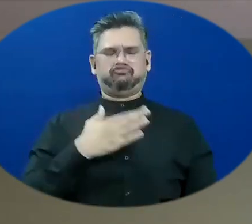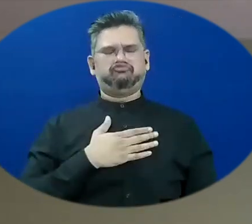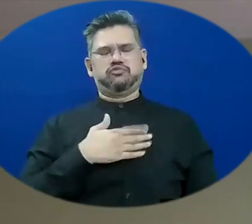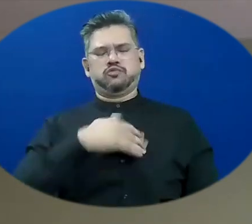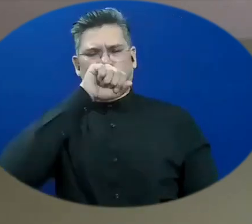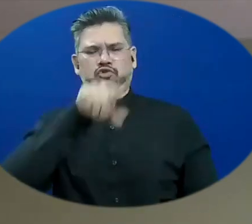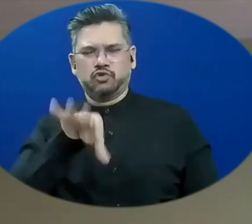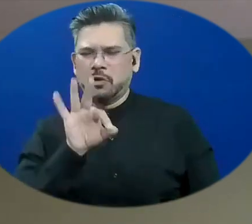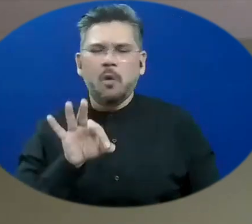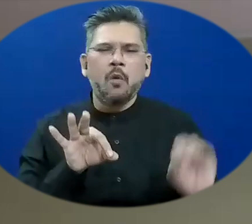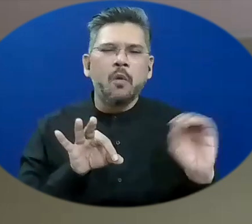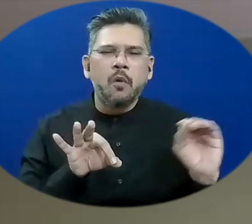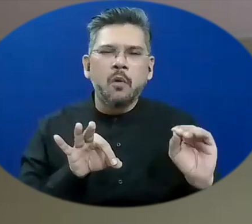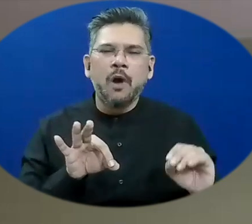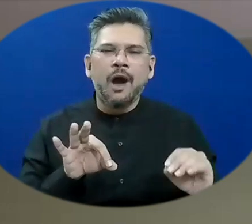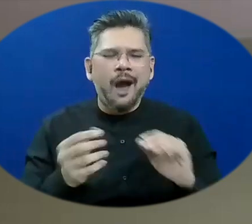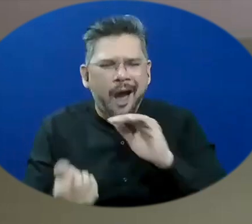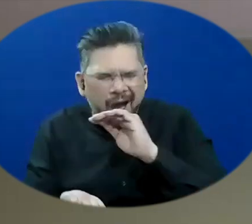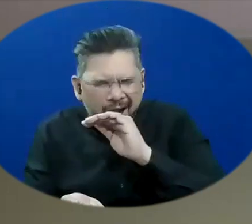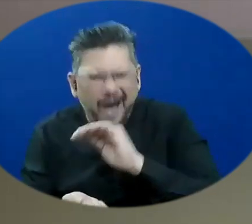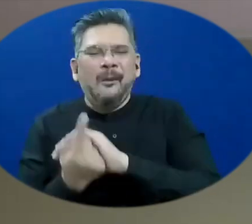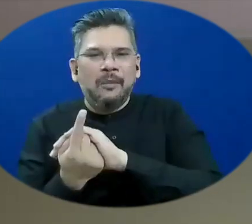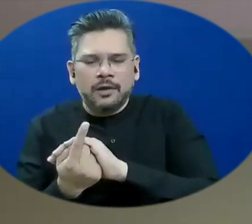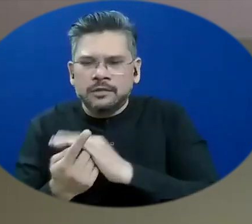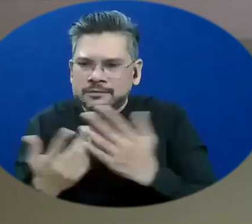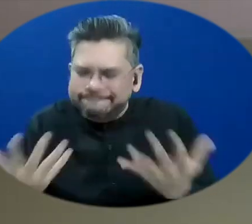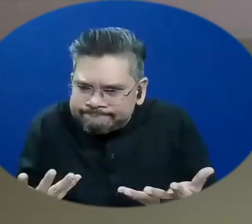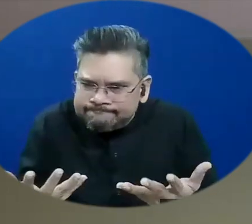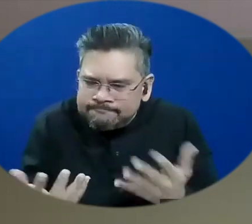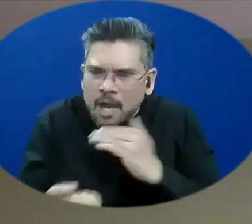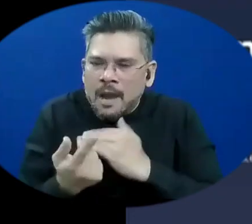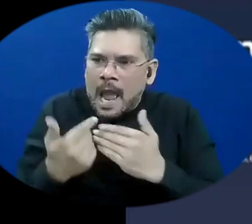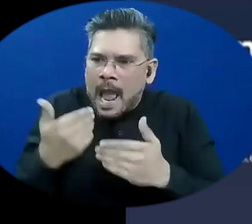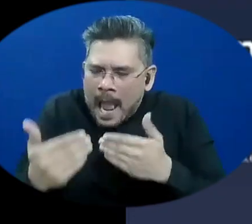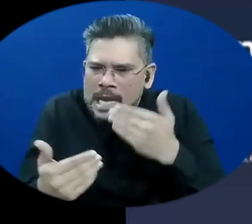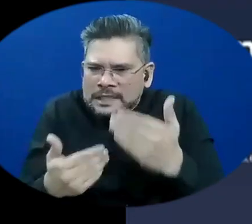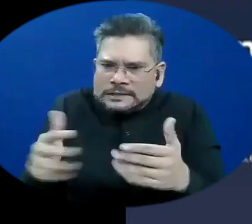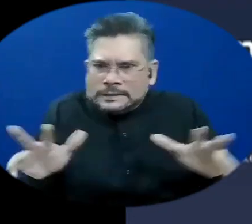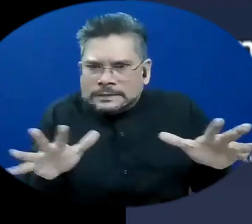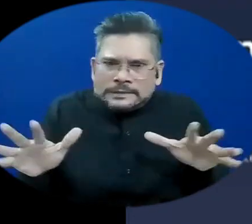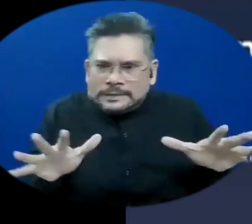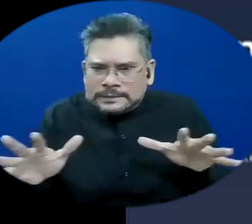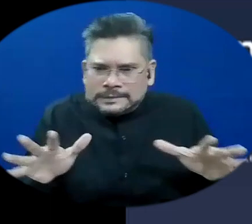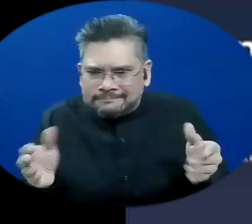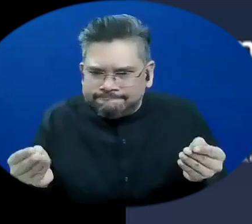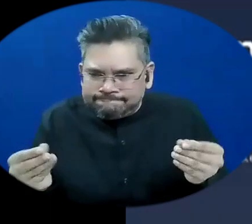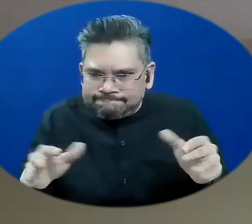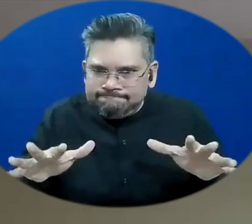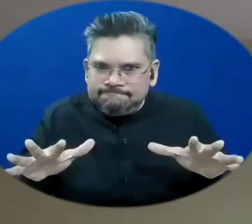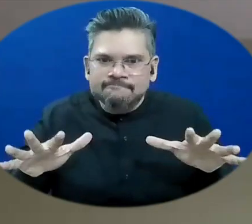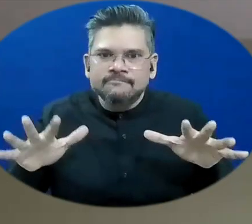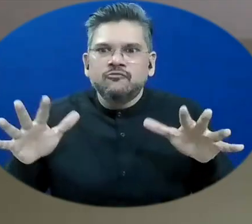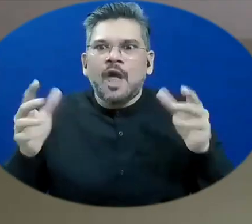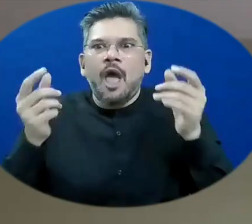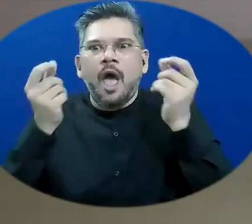upon suddenly, after a time of finding one's feet, Mhm. began to grow opportunities. So